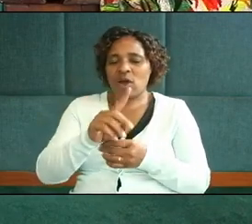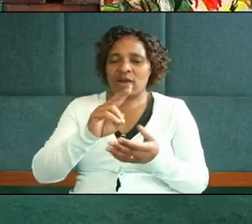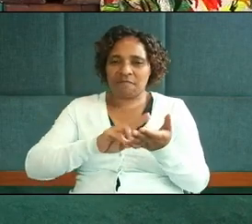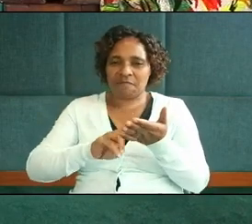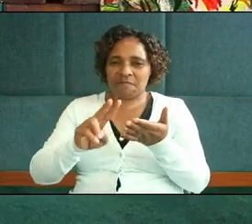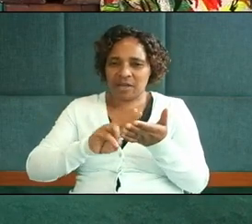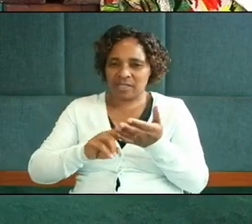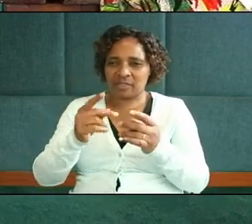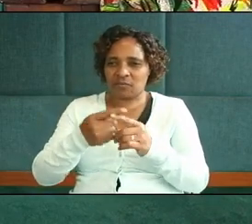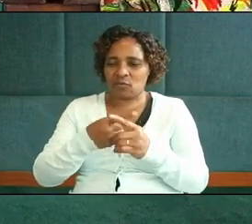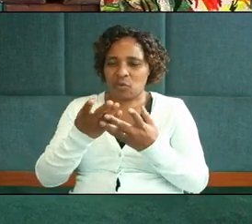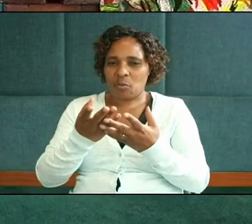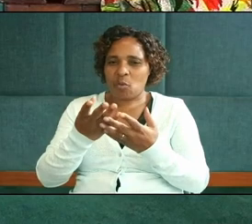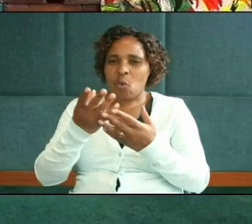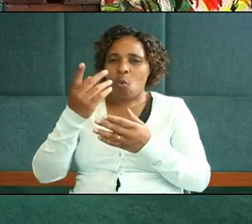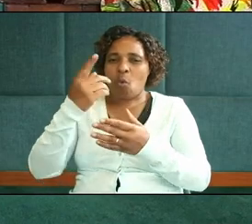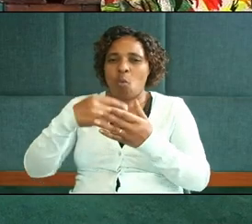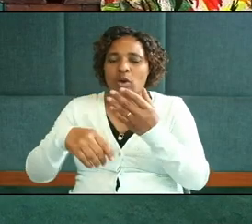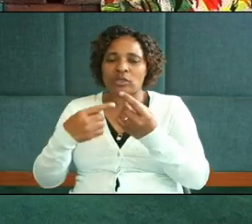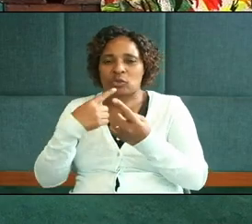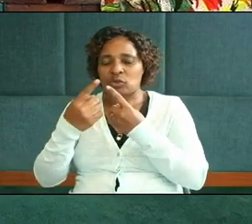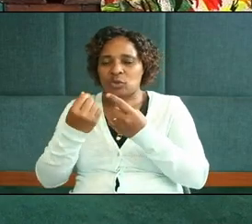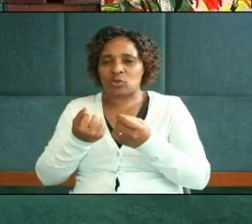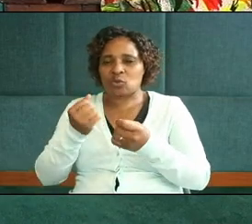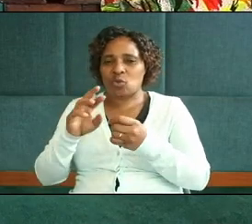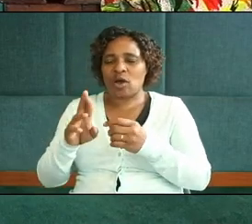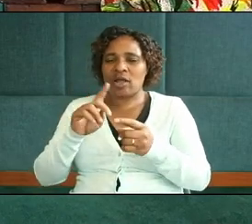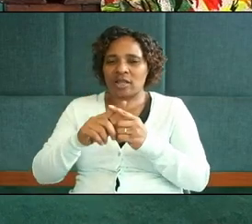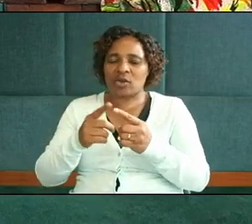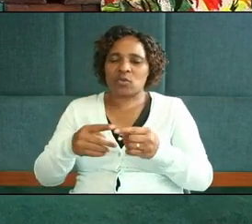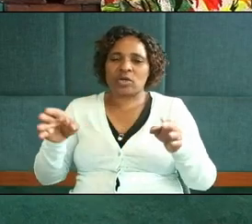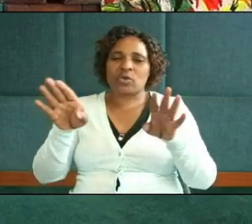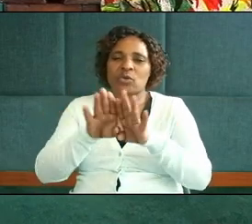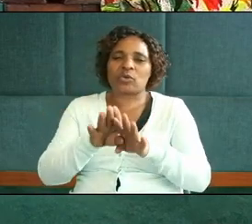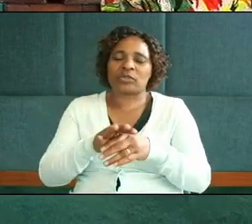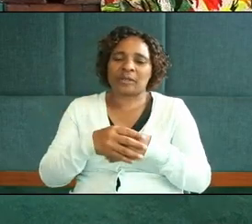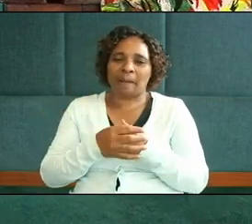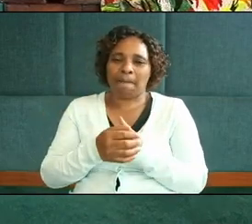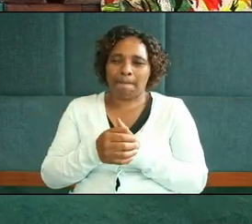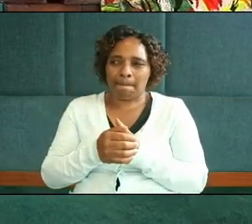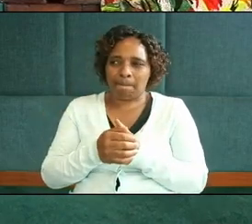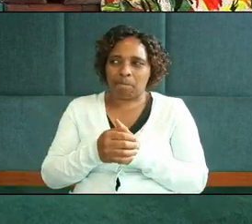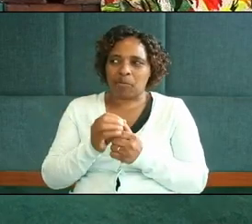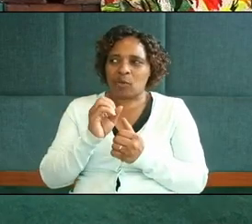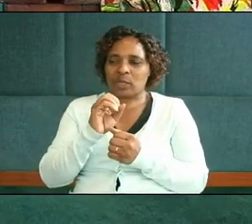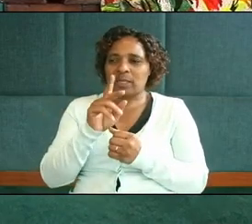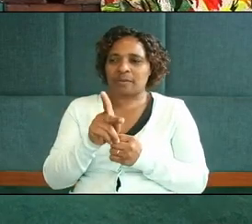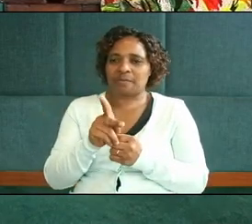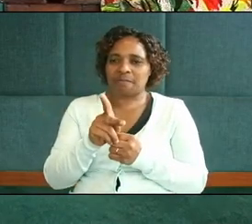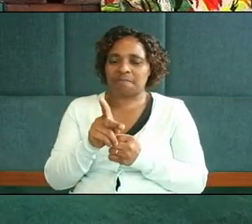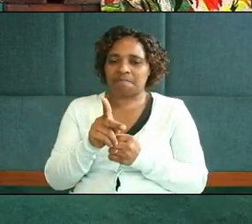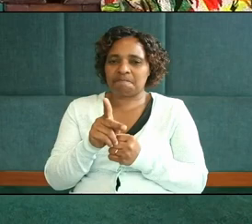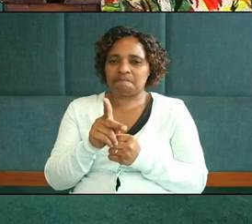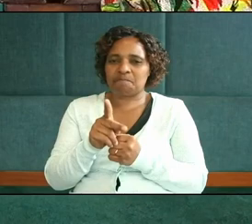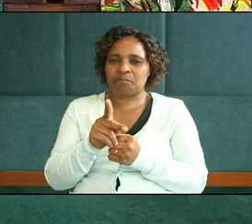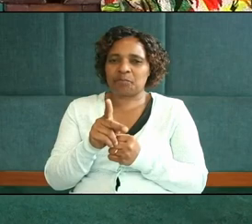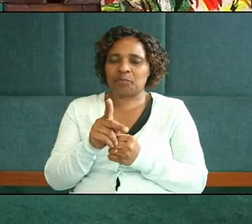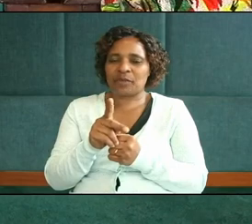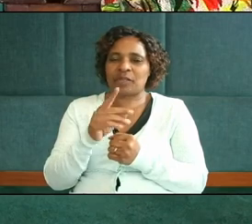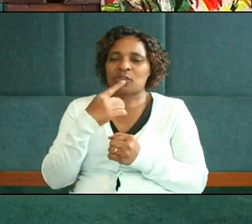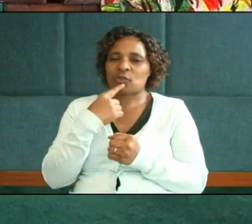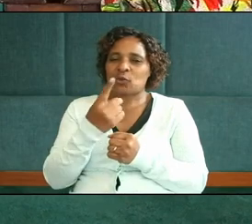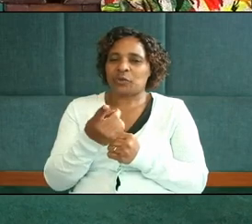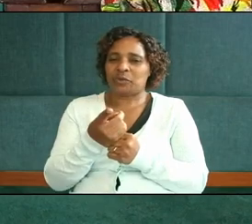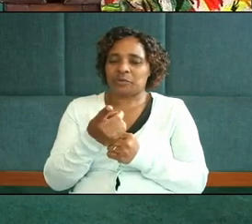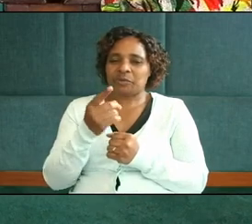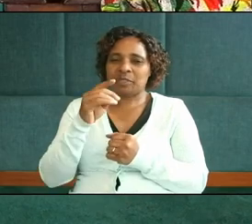from the punchlines that spoke to her, then we will come to a close. Okay. So I'm